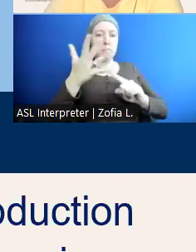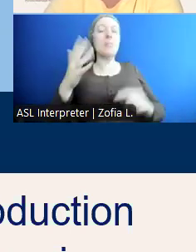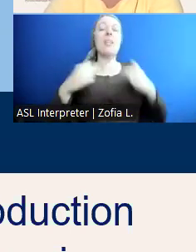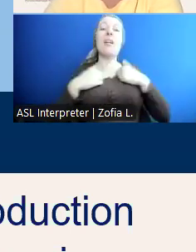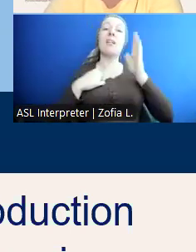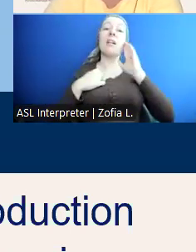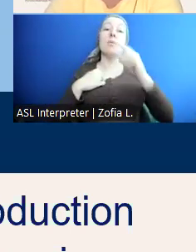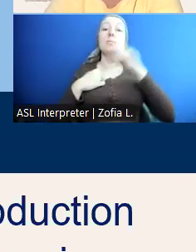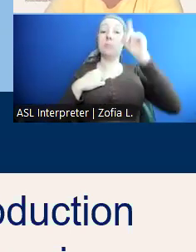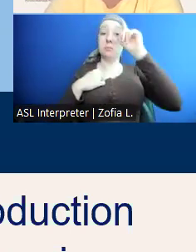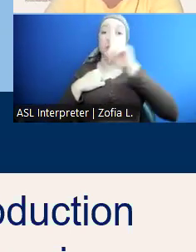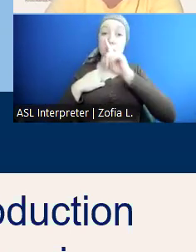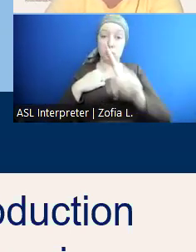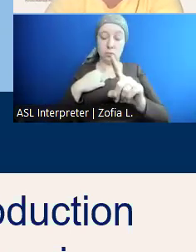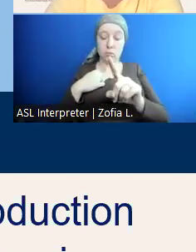say for certain that